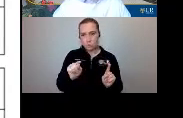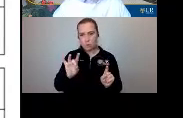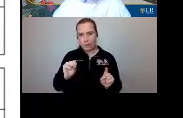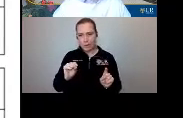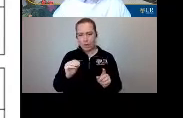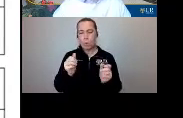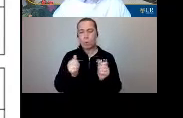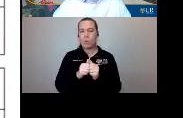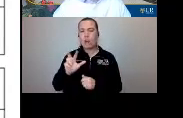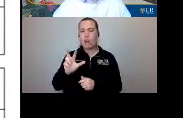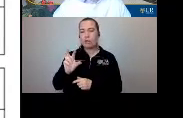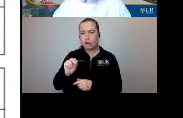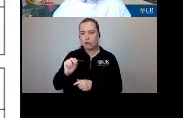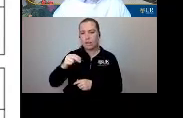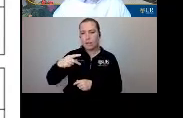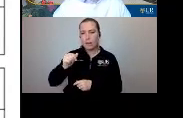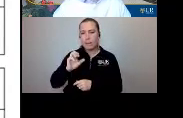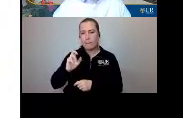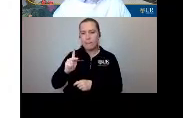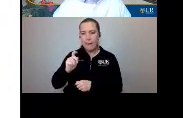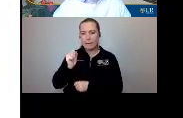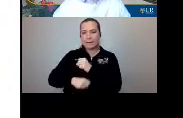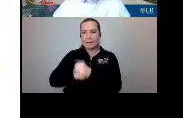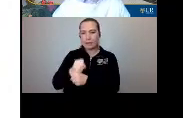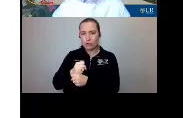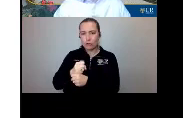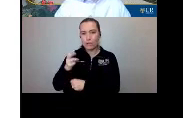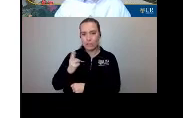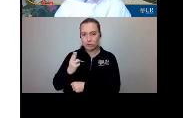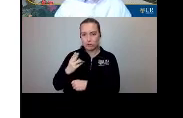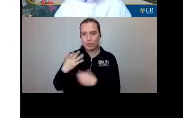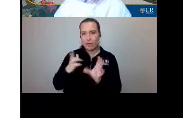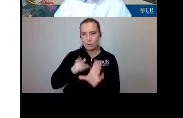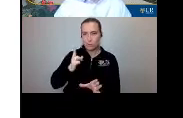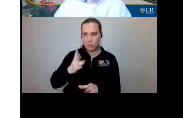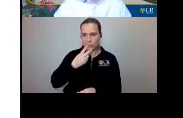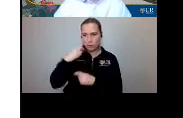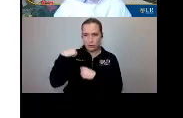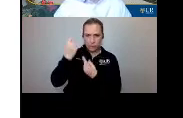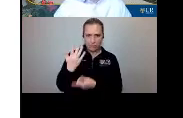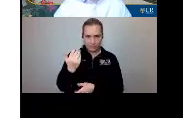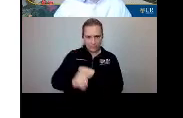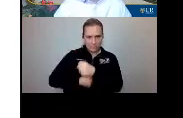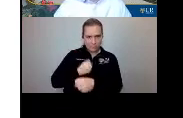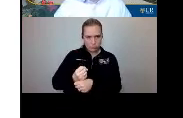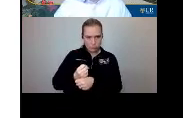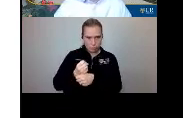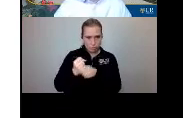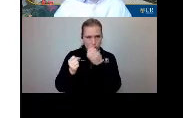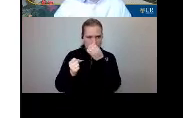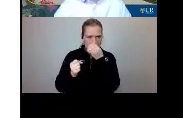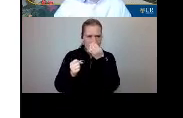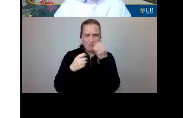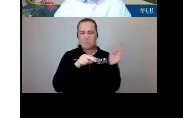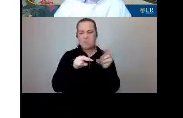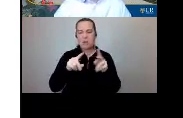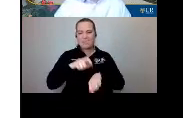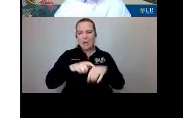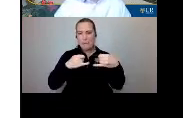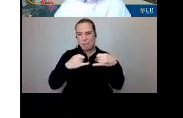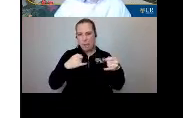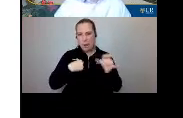who have quit smoking within the past 15 years. And so just to fast forward through the timeline a little bit,